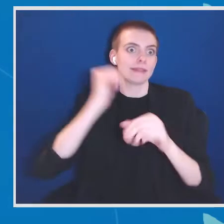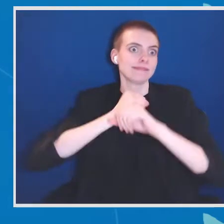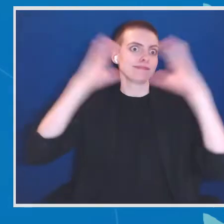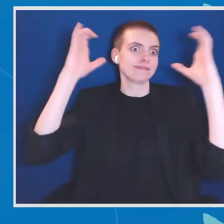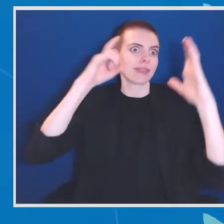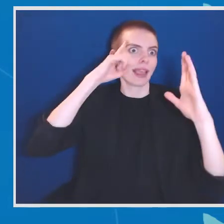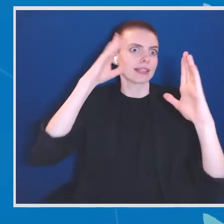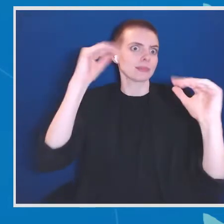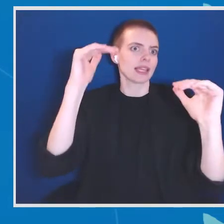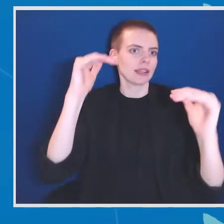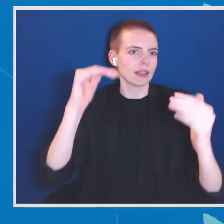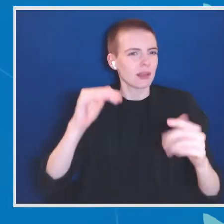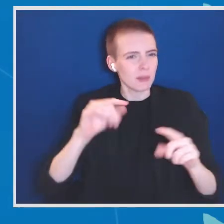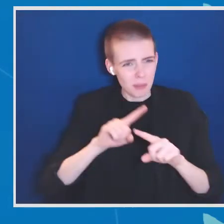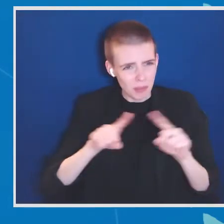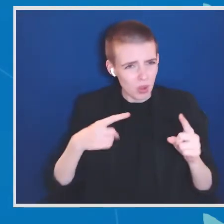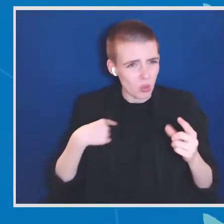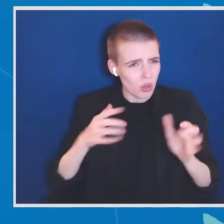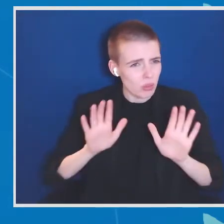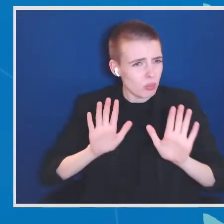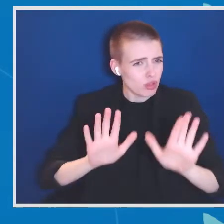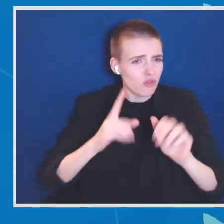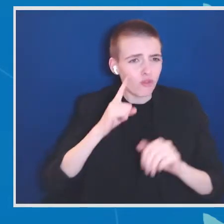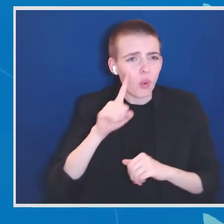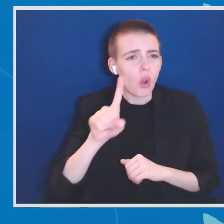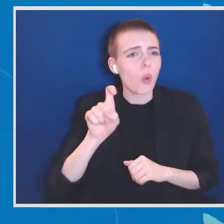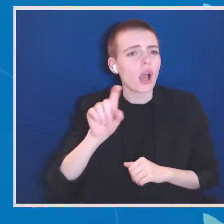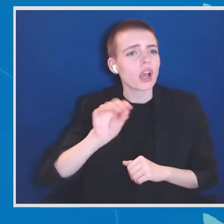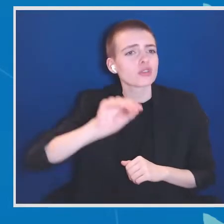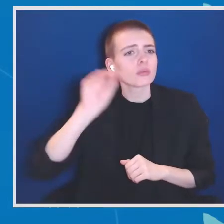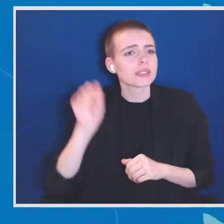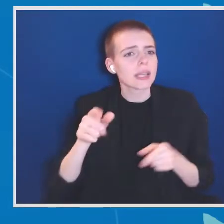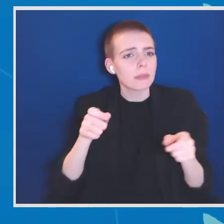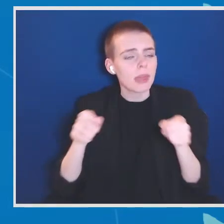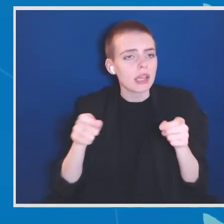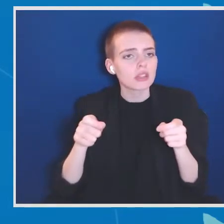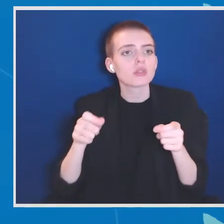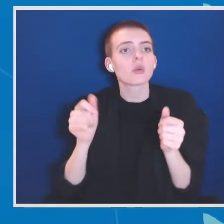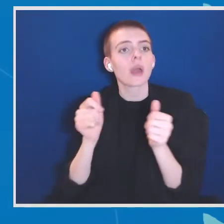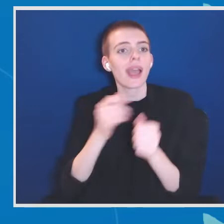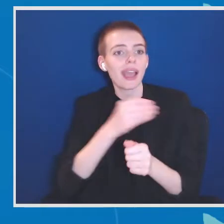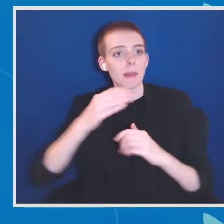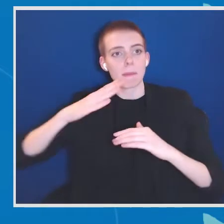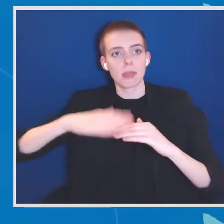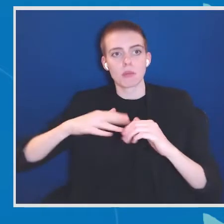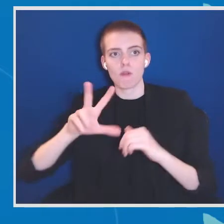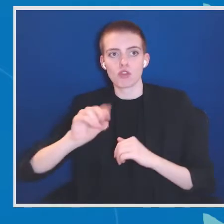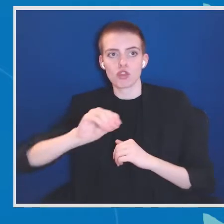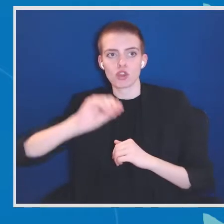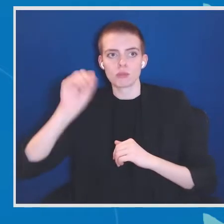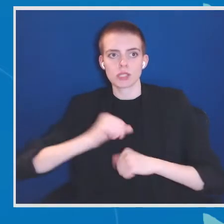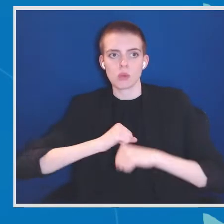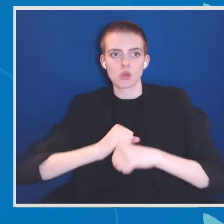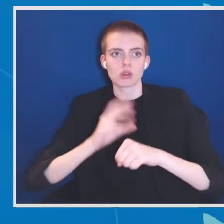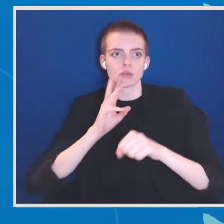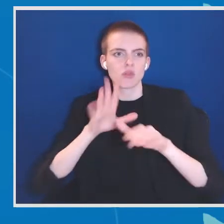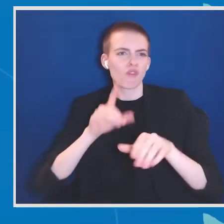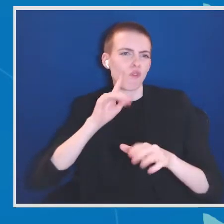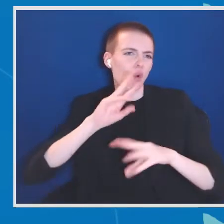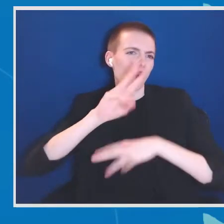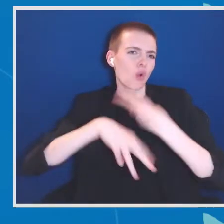pushing for 100% managed and a minimum of 30% for the whole world. We're not just saying Palau,